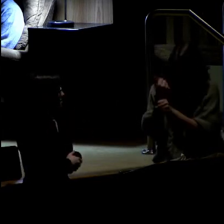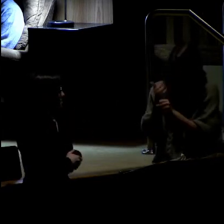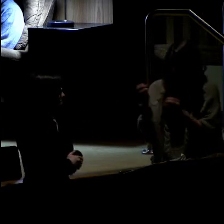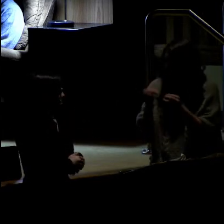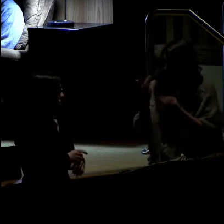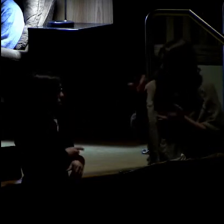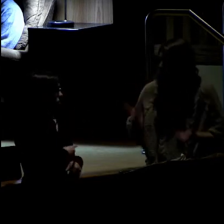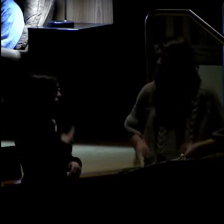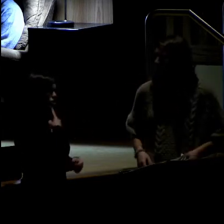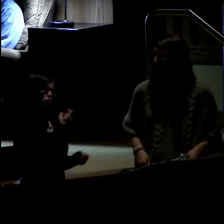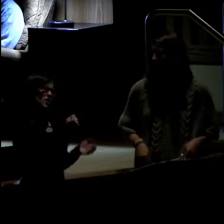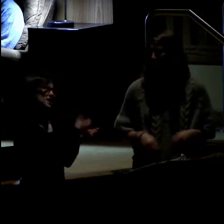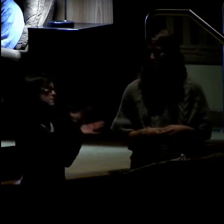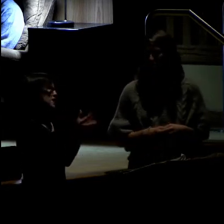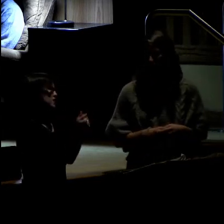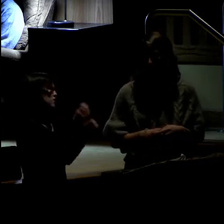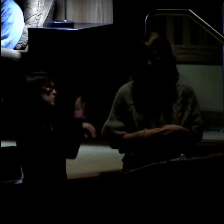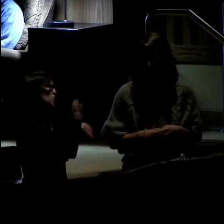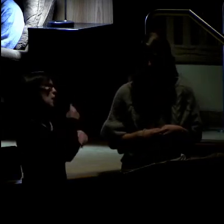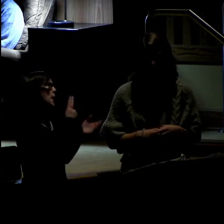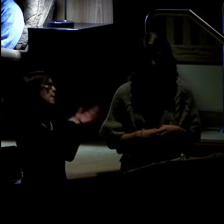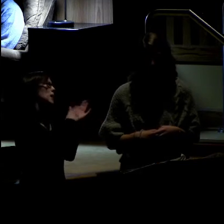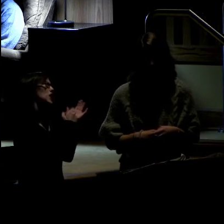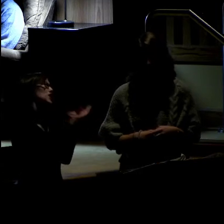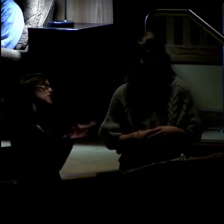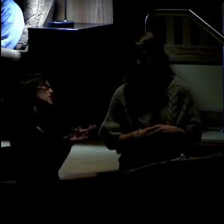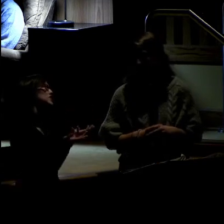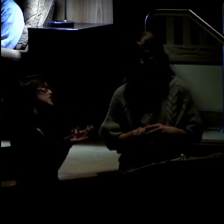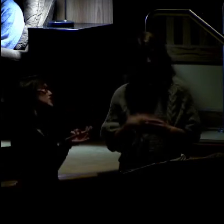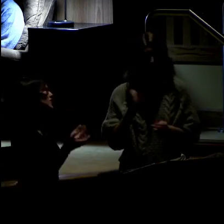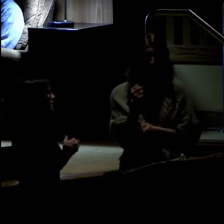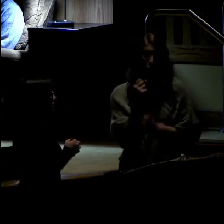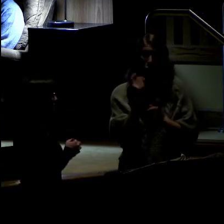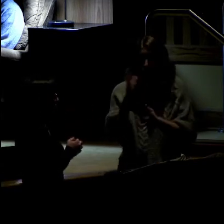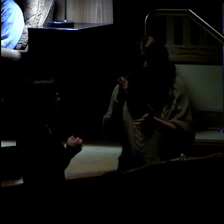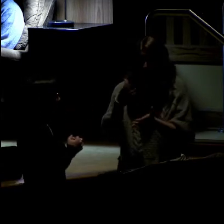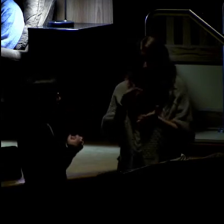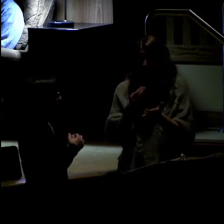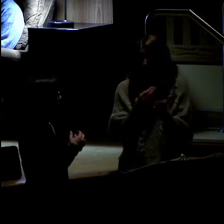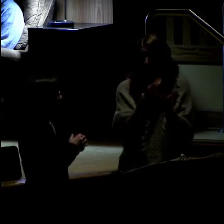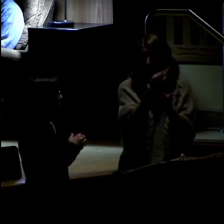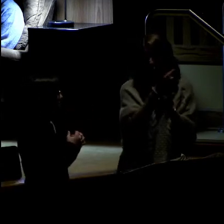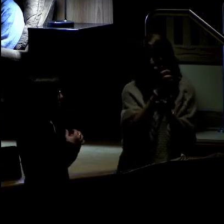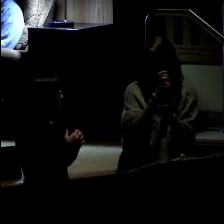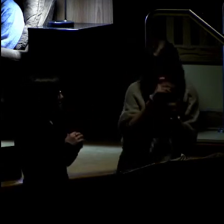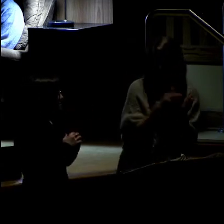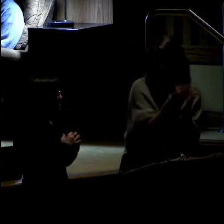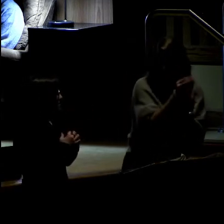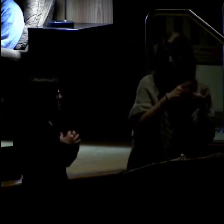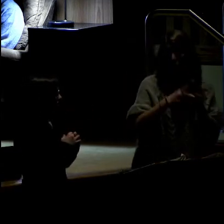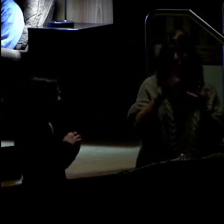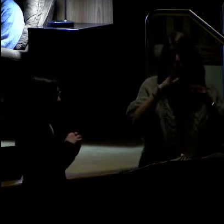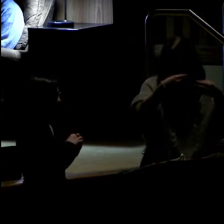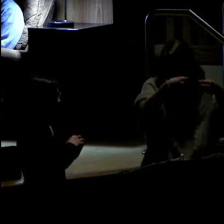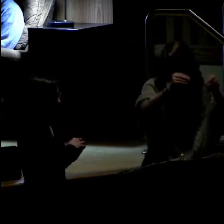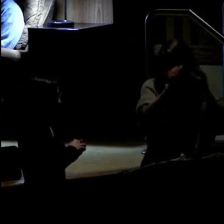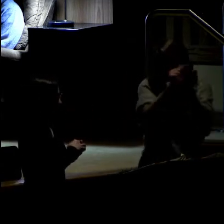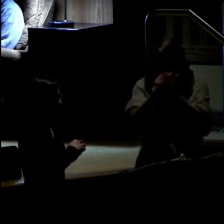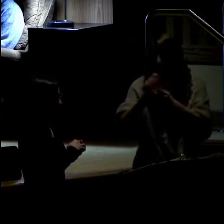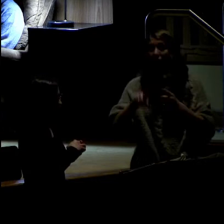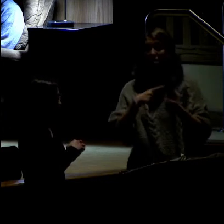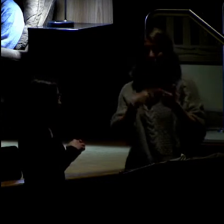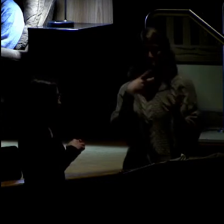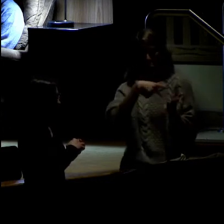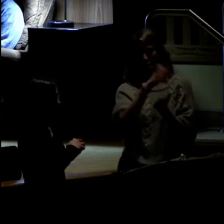all that chocolate and butter. Well, why don't we see if Mr. Harris down at the A&P will give us enough credit to buy all the ingredients? We'll sell the fudge door to door and pay him back